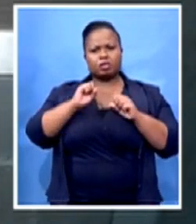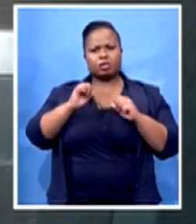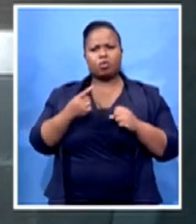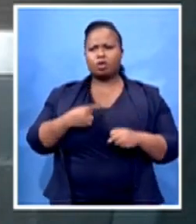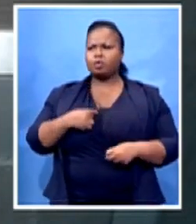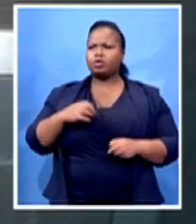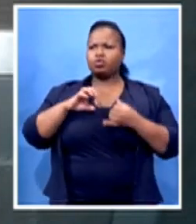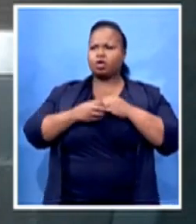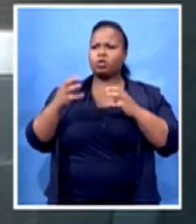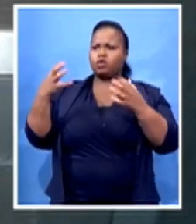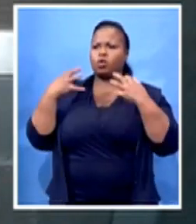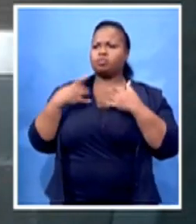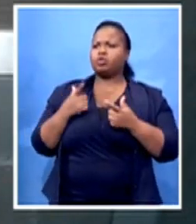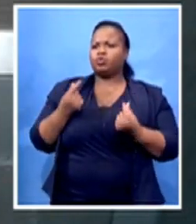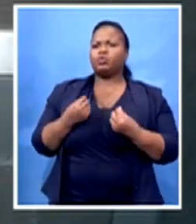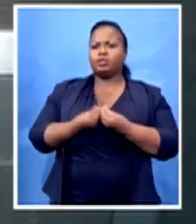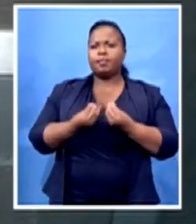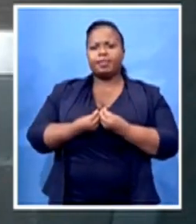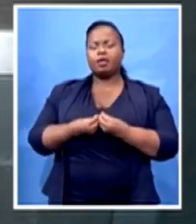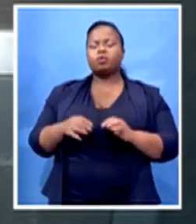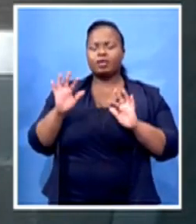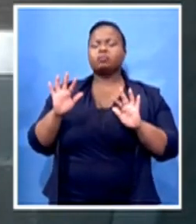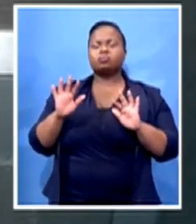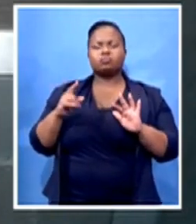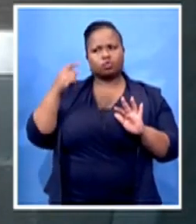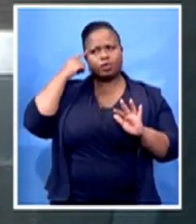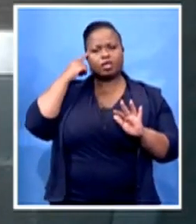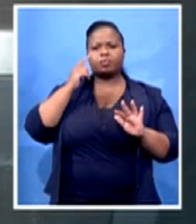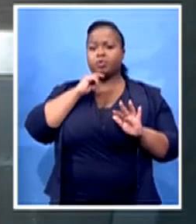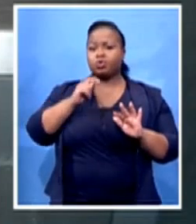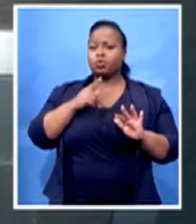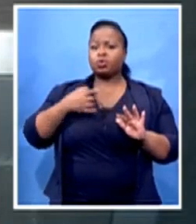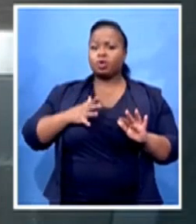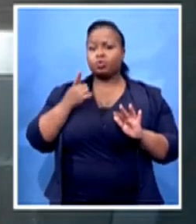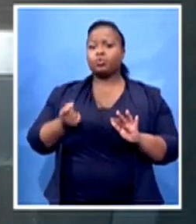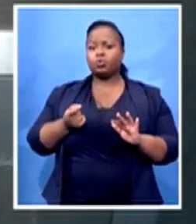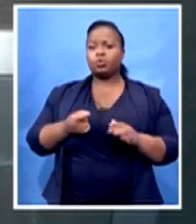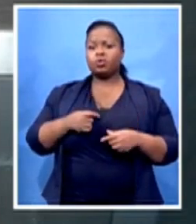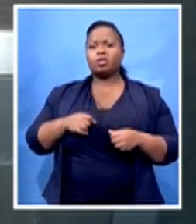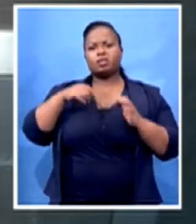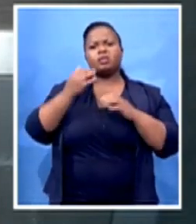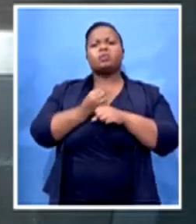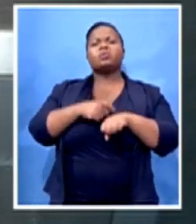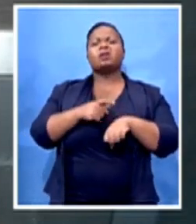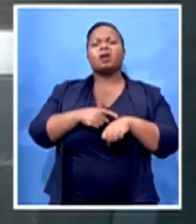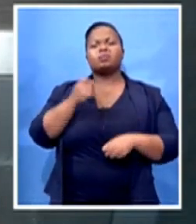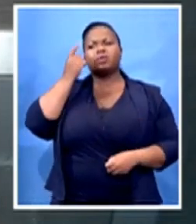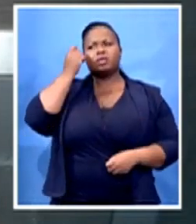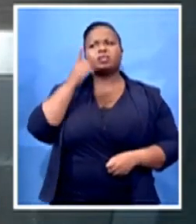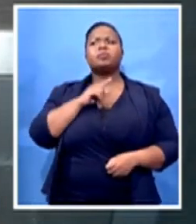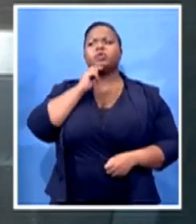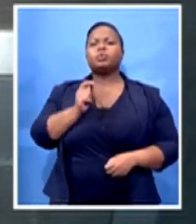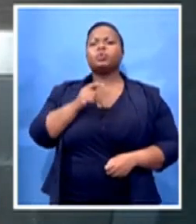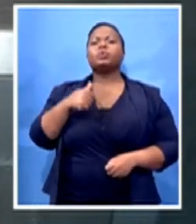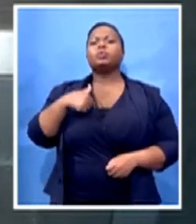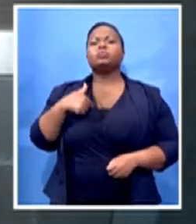down and rethink what you're doing and take the time to understand how you are acting in the cyber world, how